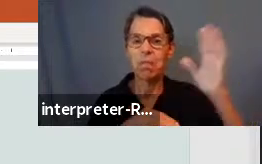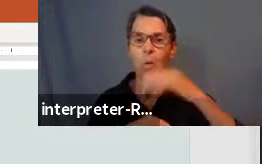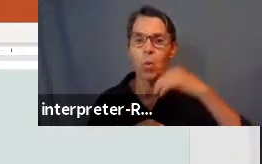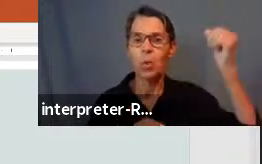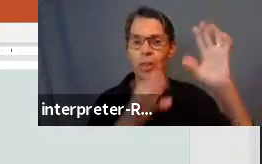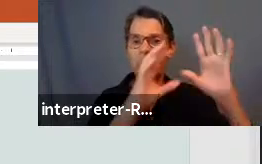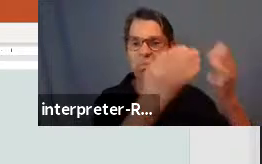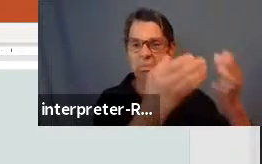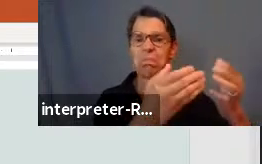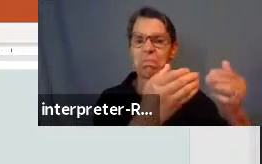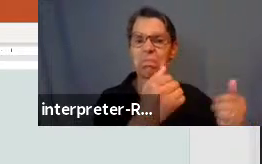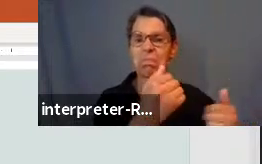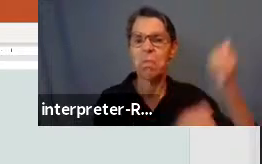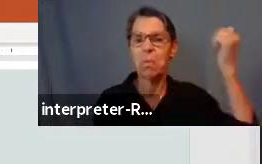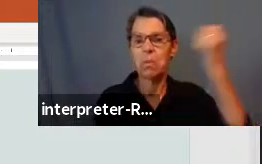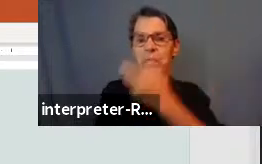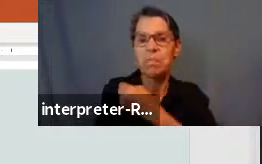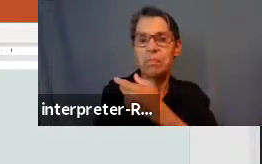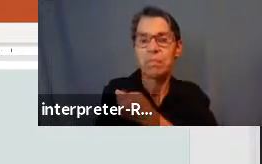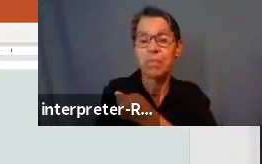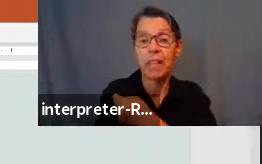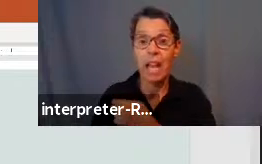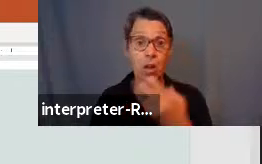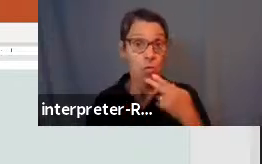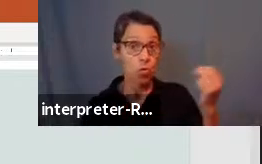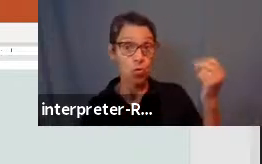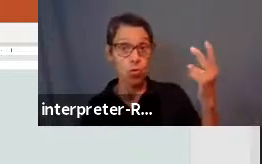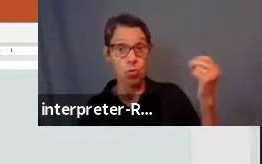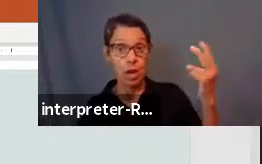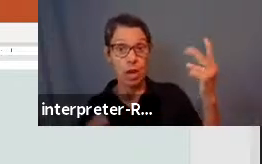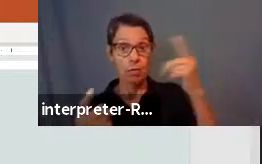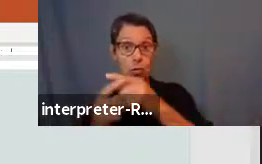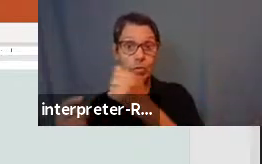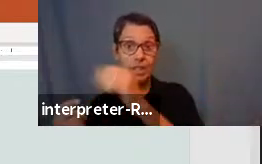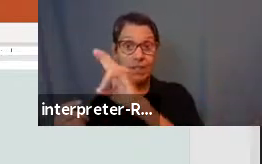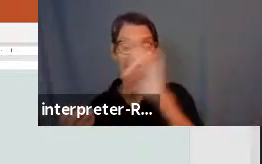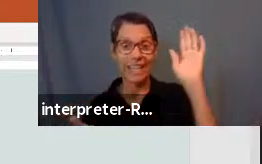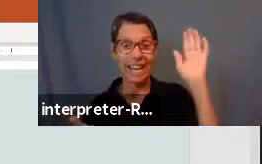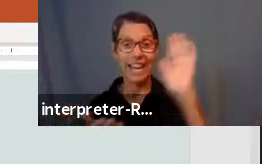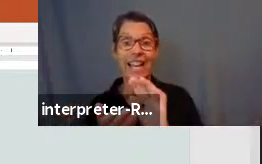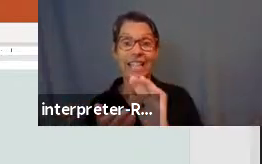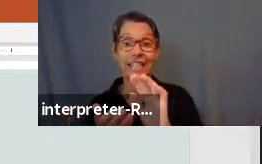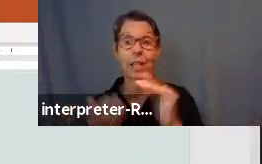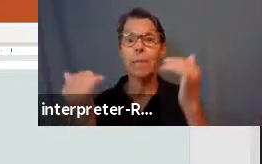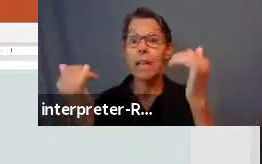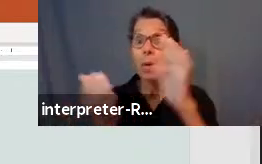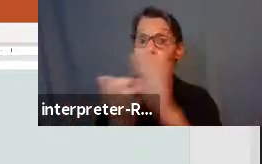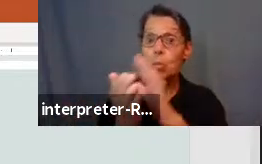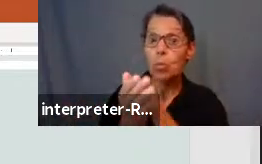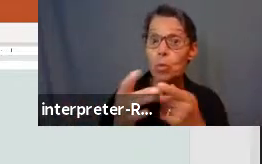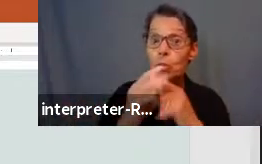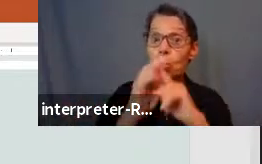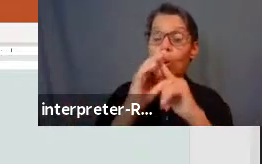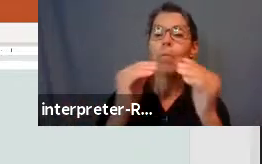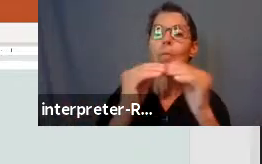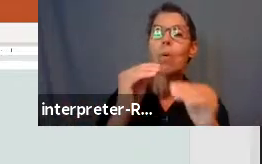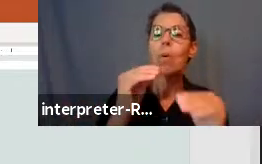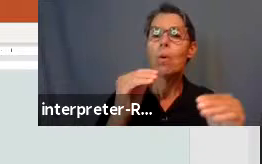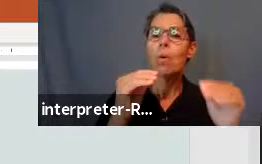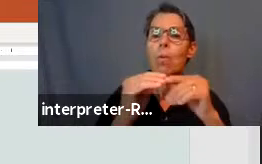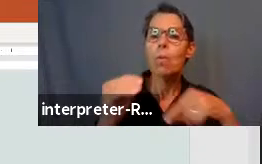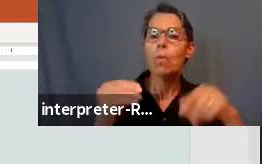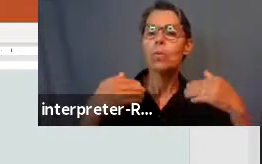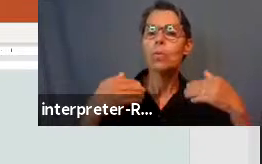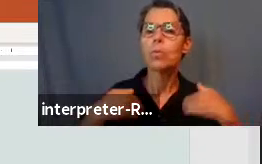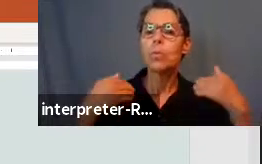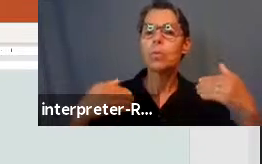a low amount of that 12 to 17, but we, as school started, we have seen more of that age group